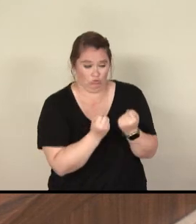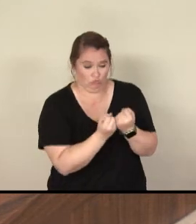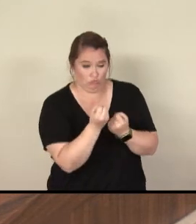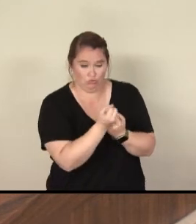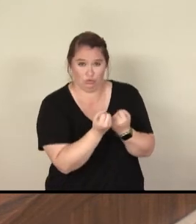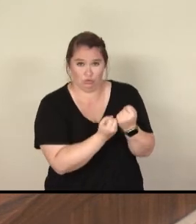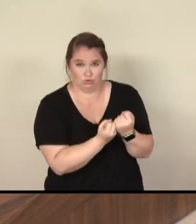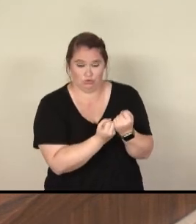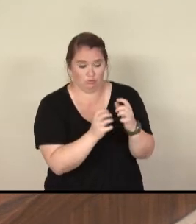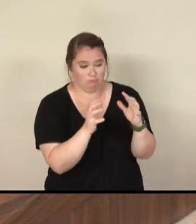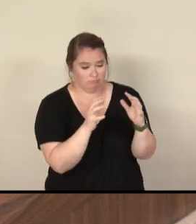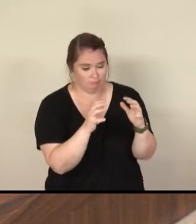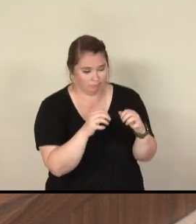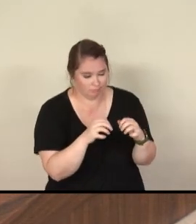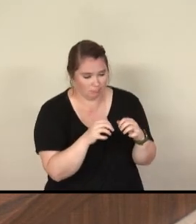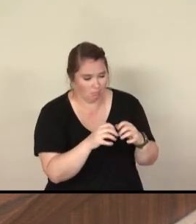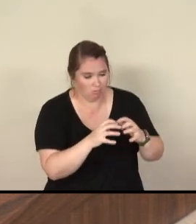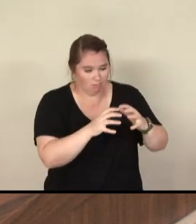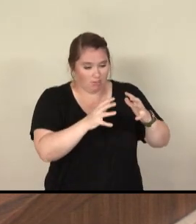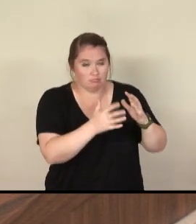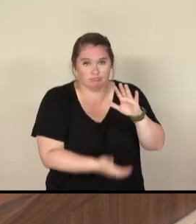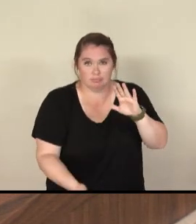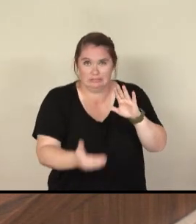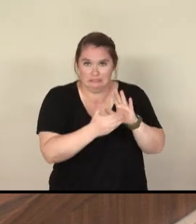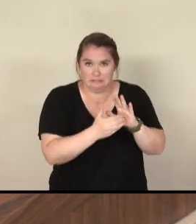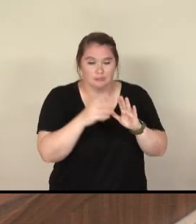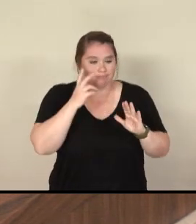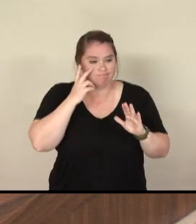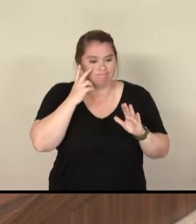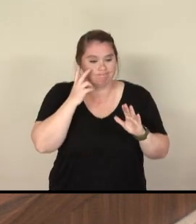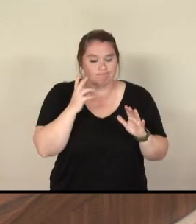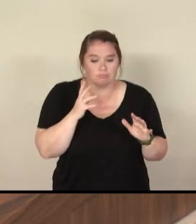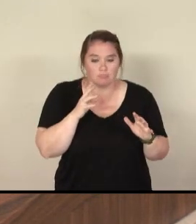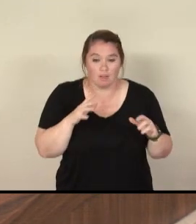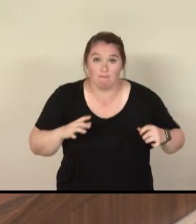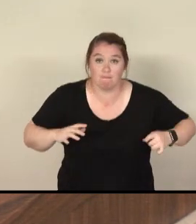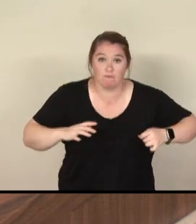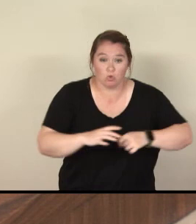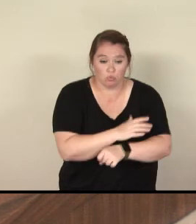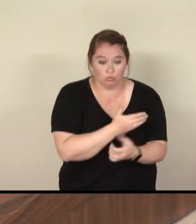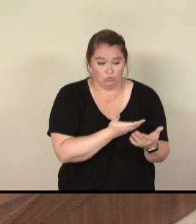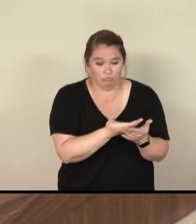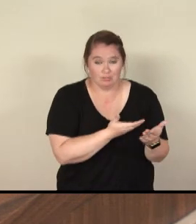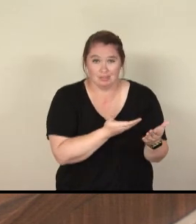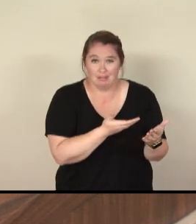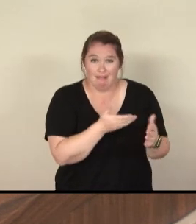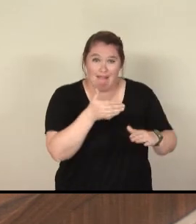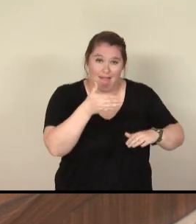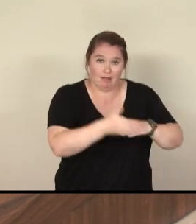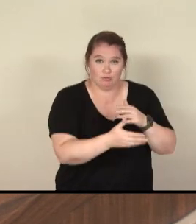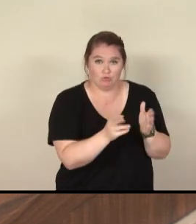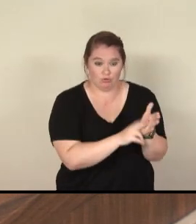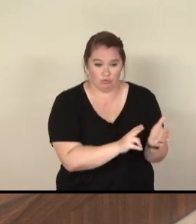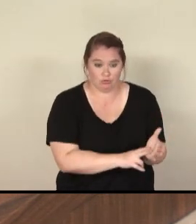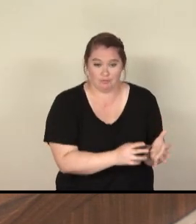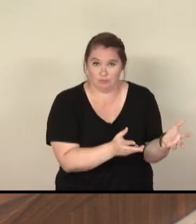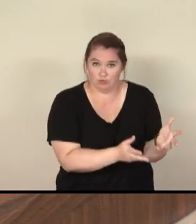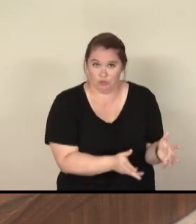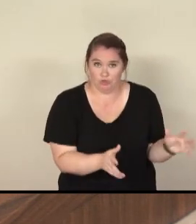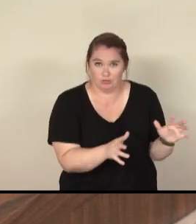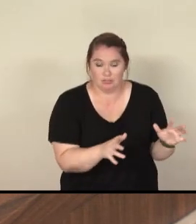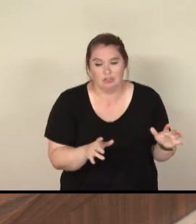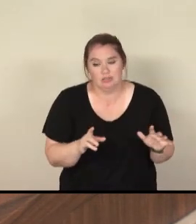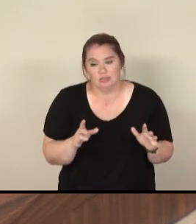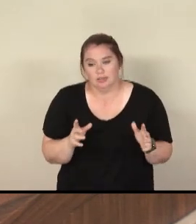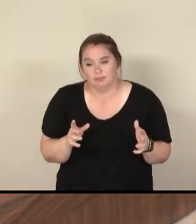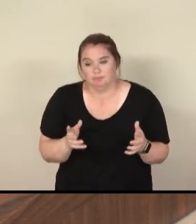non-profit focused exclusively on providing wraparound services after the contract ends and so at